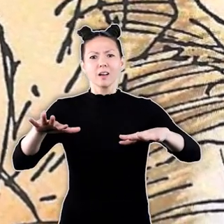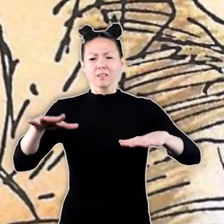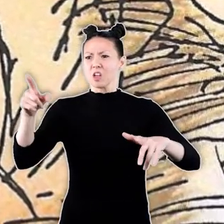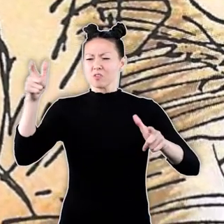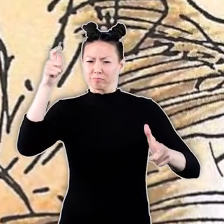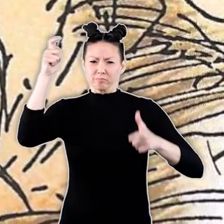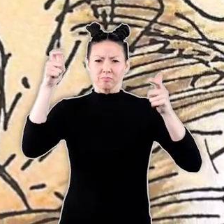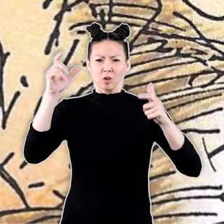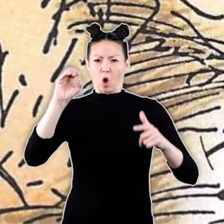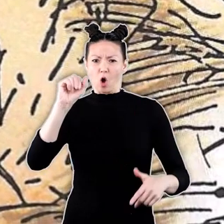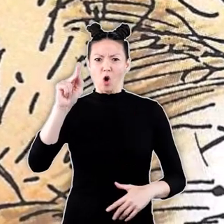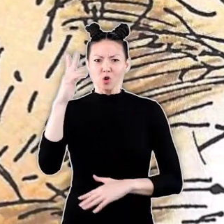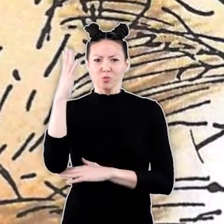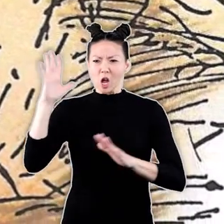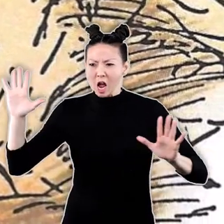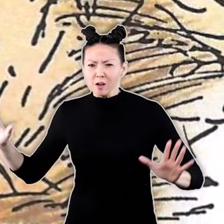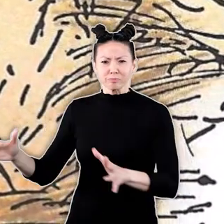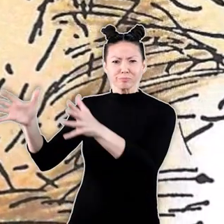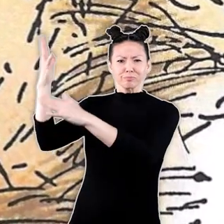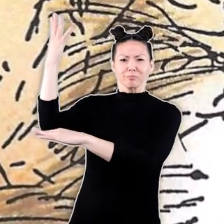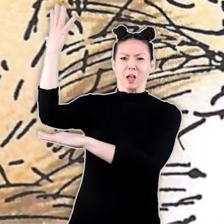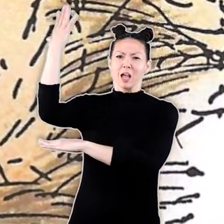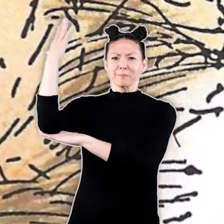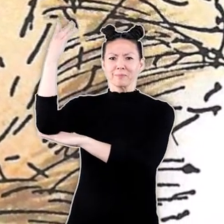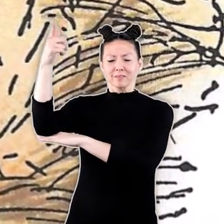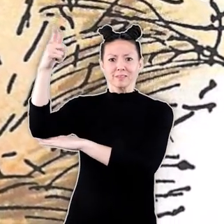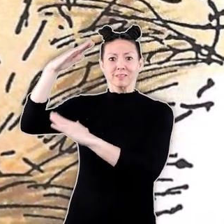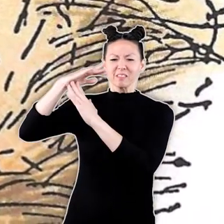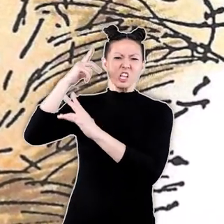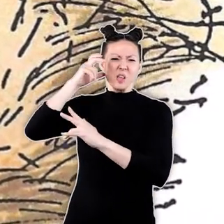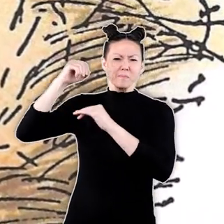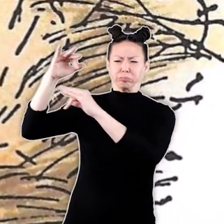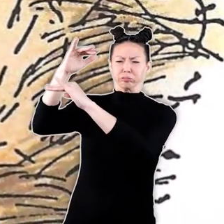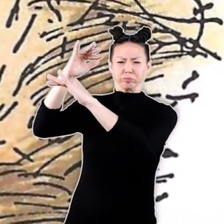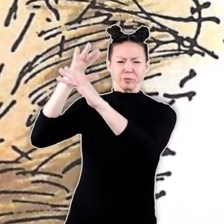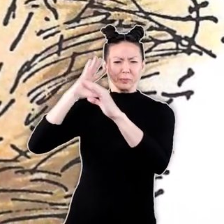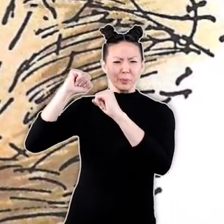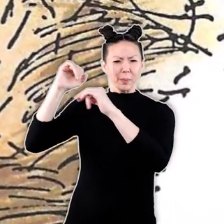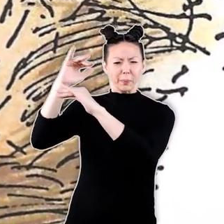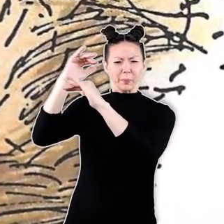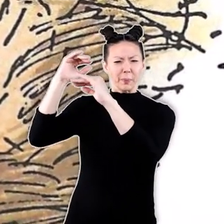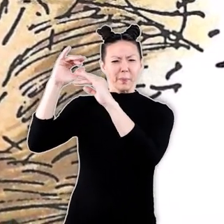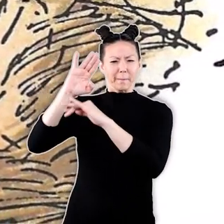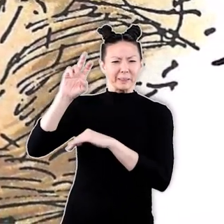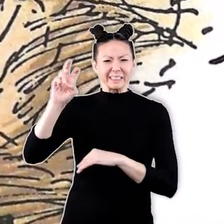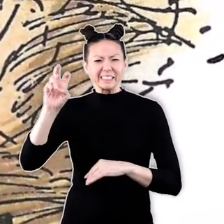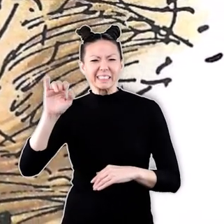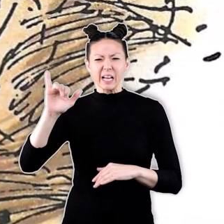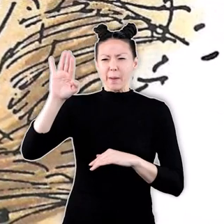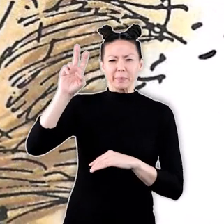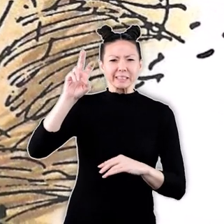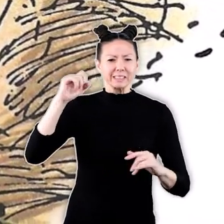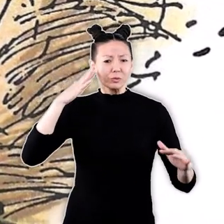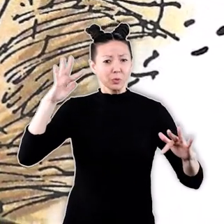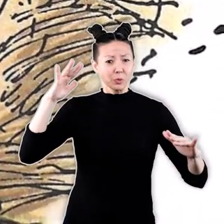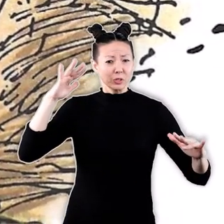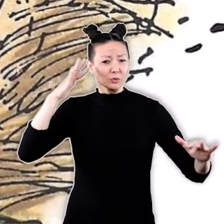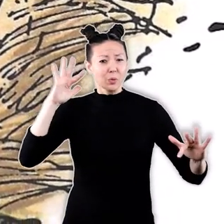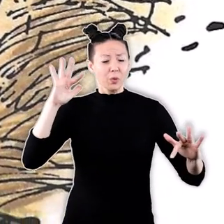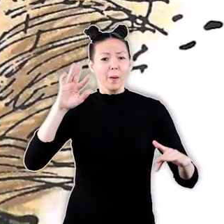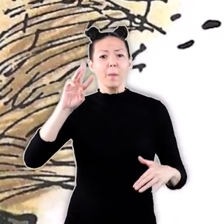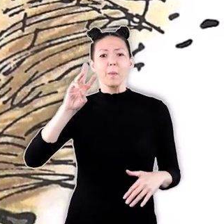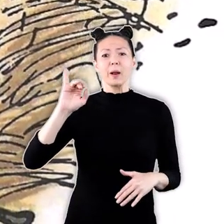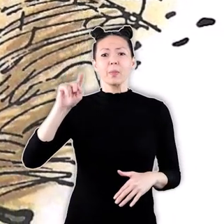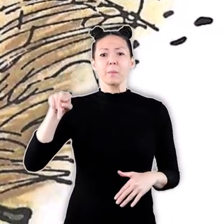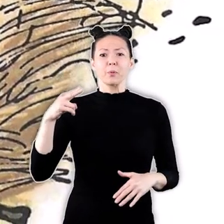oak tree. And from the top of the tree, there came a loud buzzing noise. Winnie the Pooh